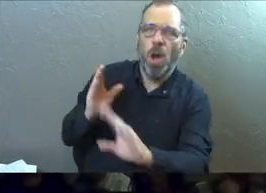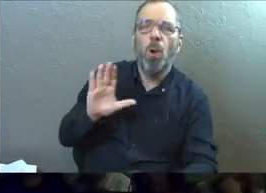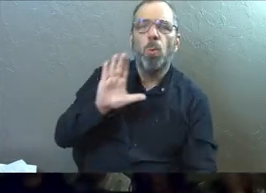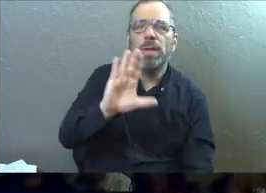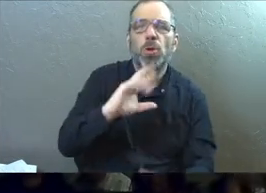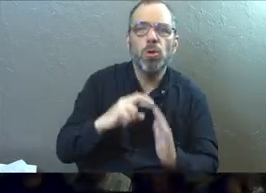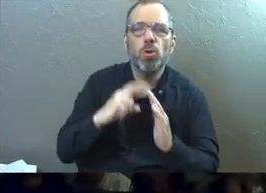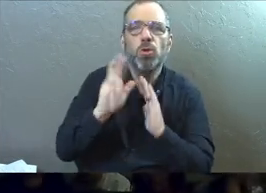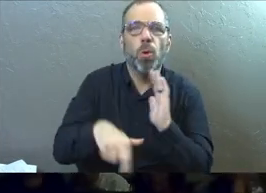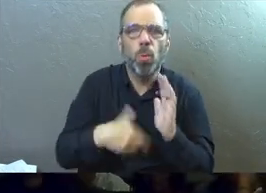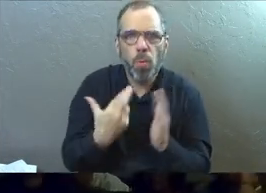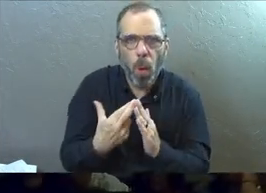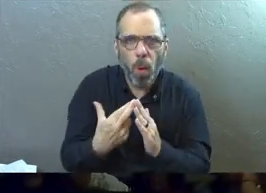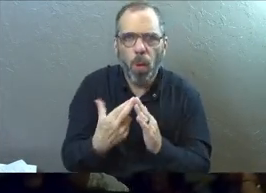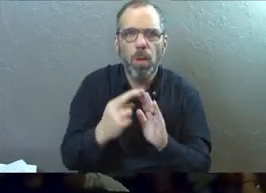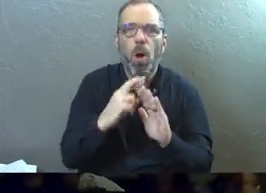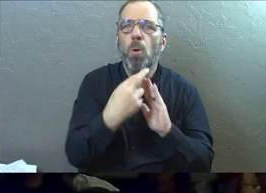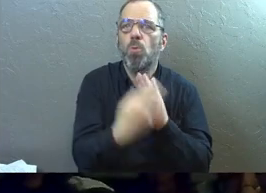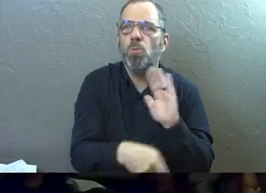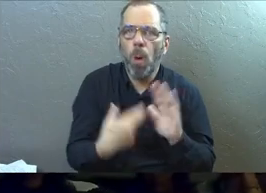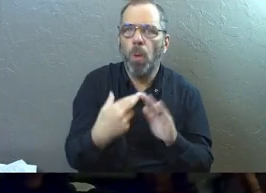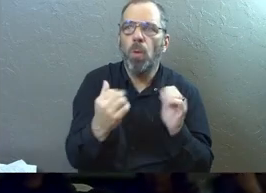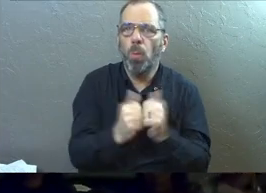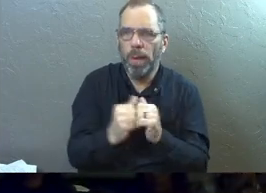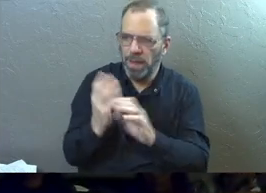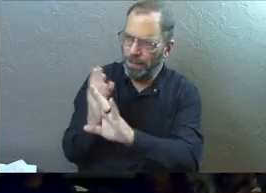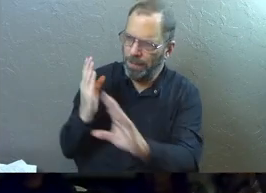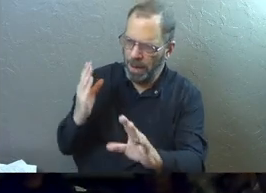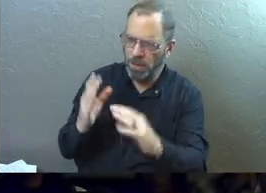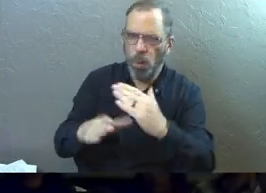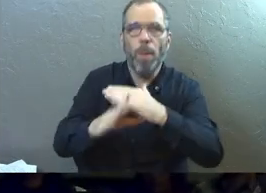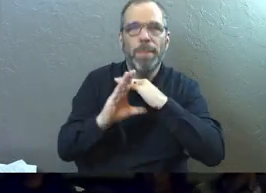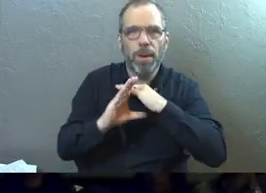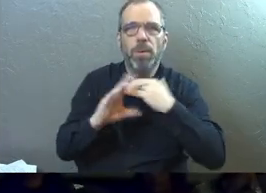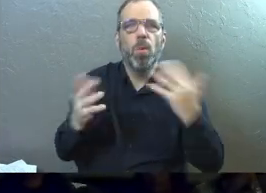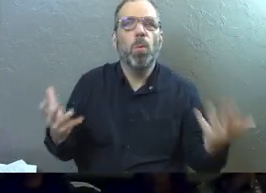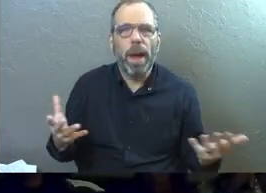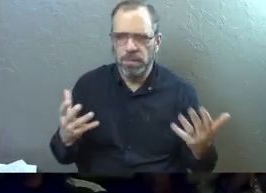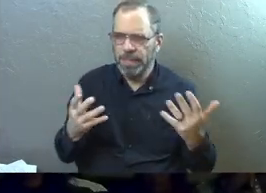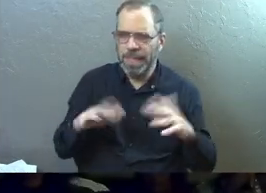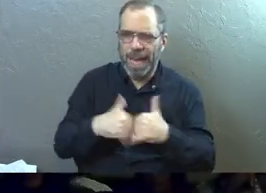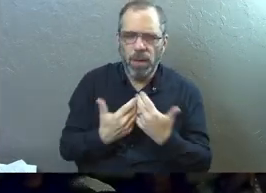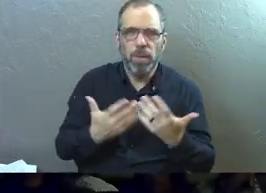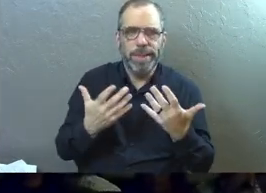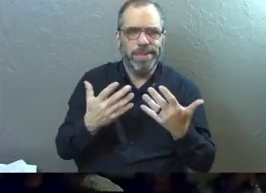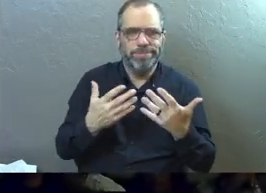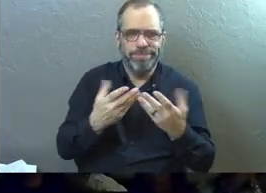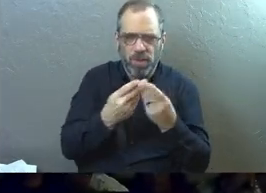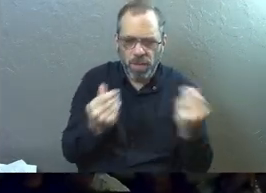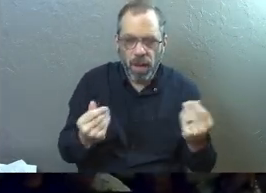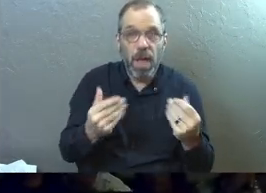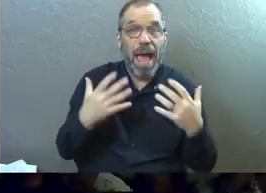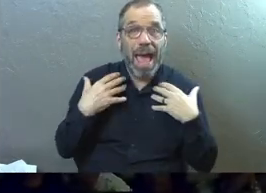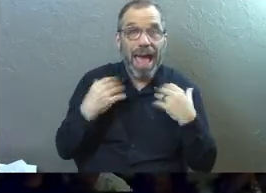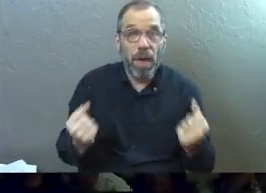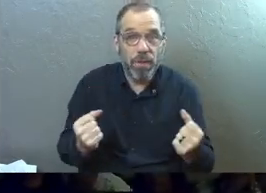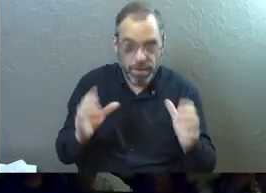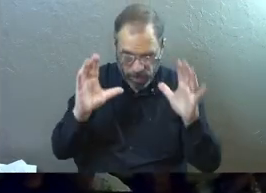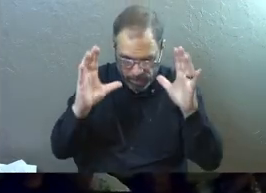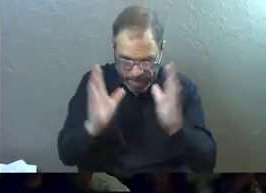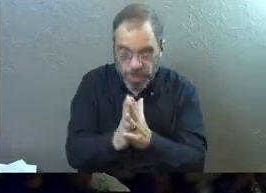our role or what is our role? What are our roles with these barriers and what is God's role with barriers and how do we walk this out so we can do it in a healthy way